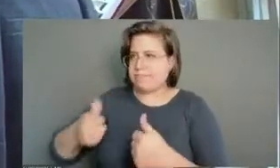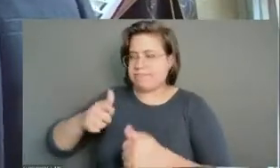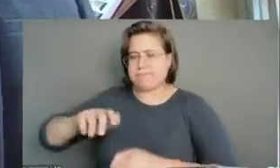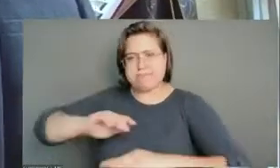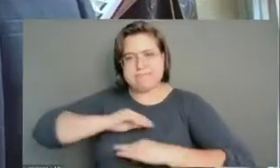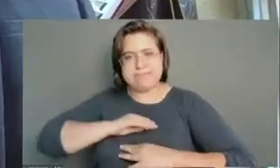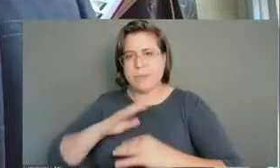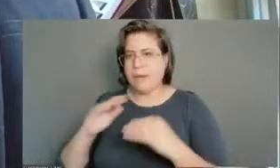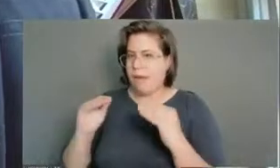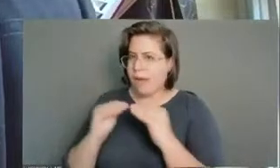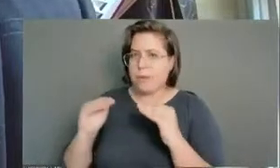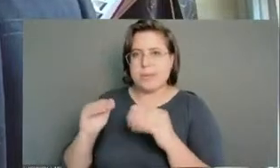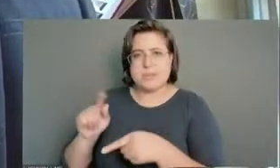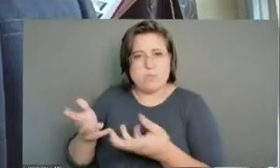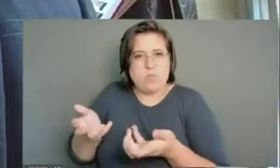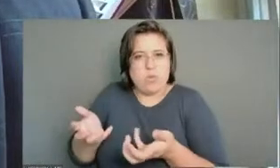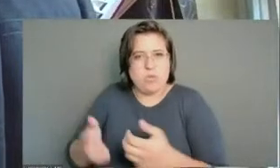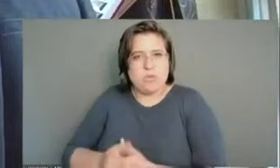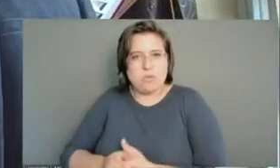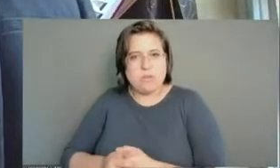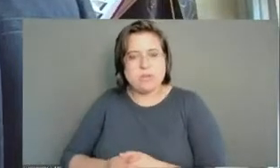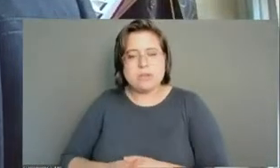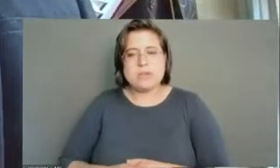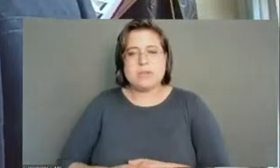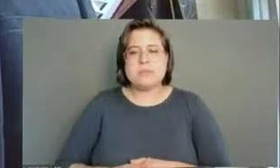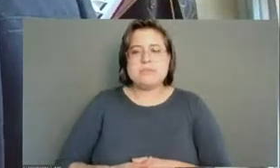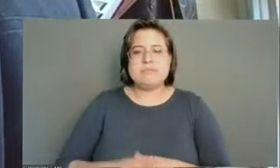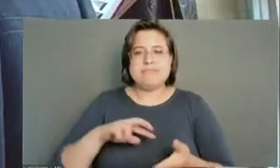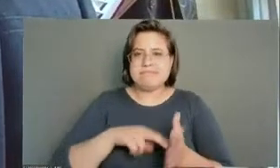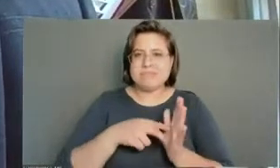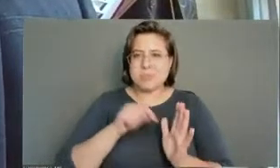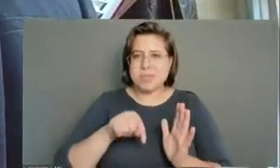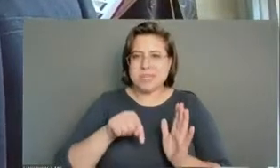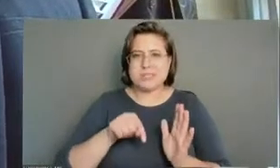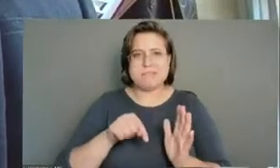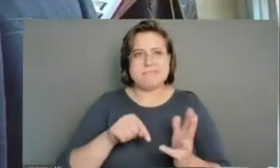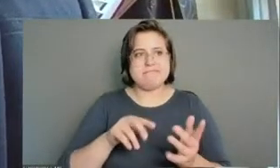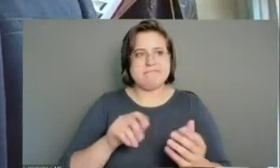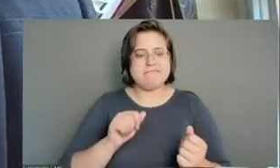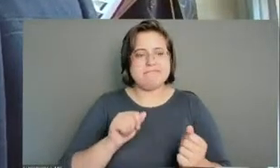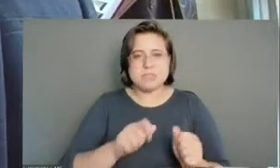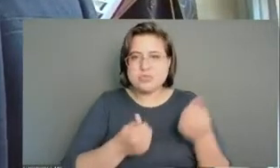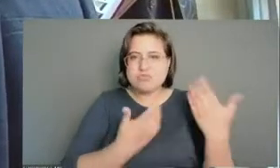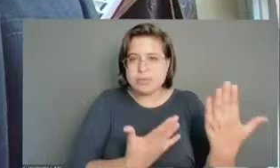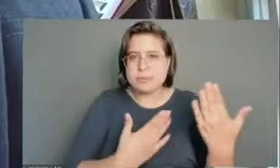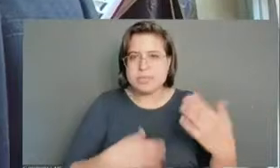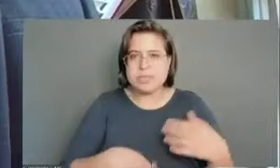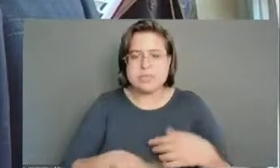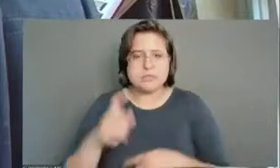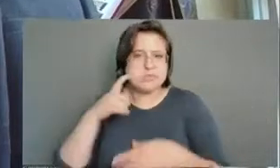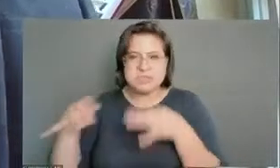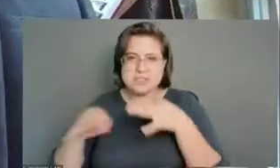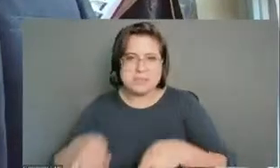equitable standpoint, so that this is really, as Myra has laid out, for all of us together to